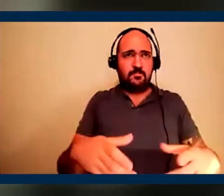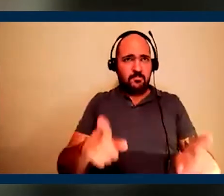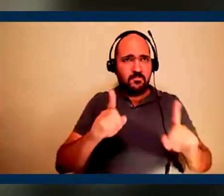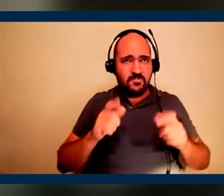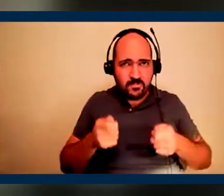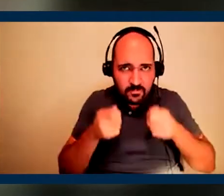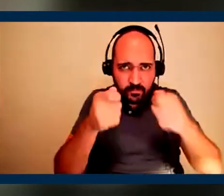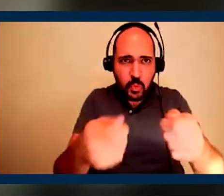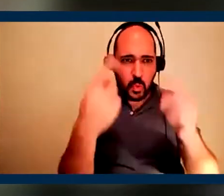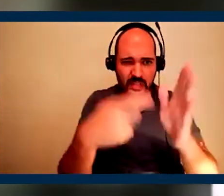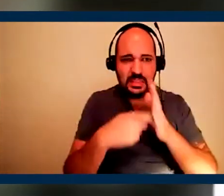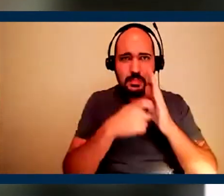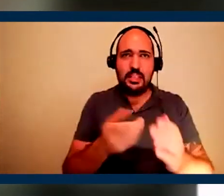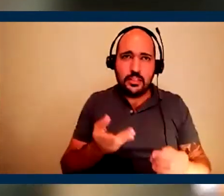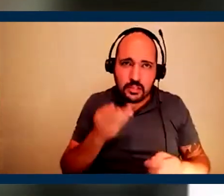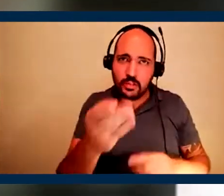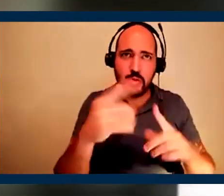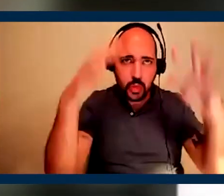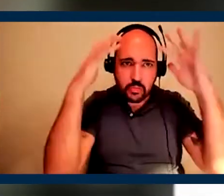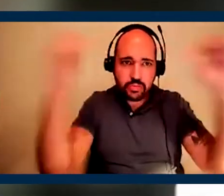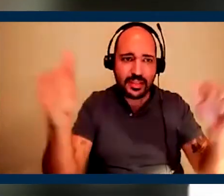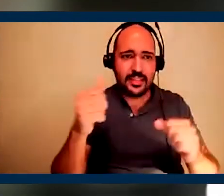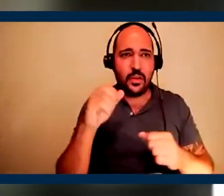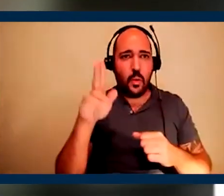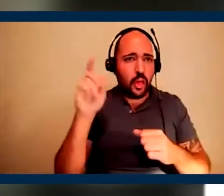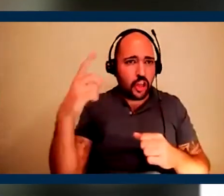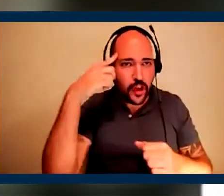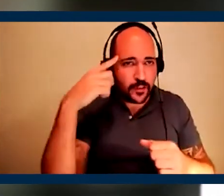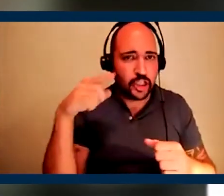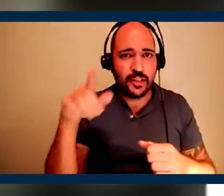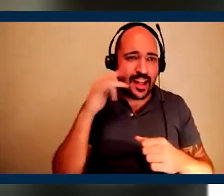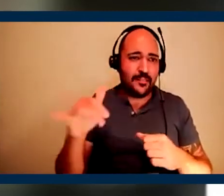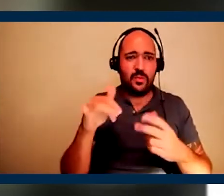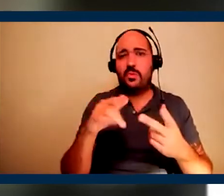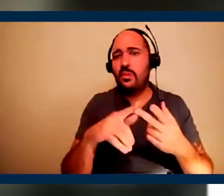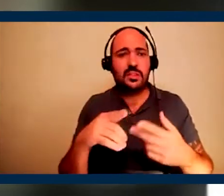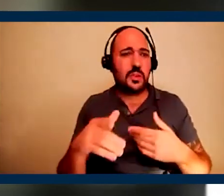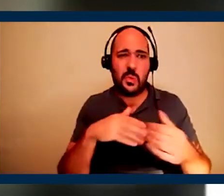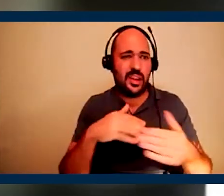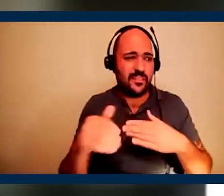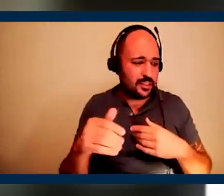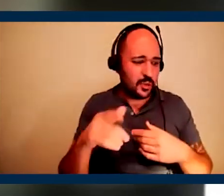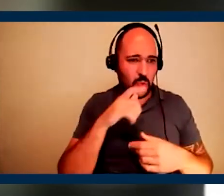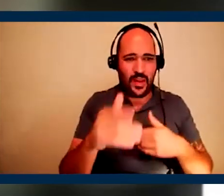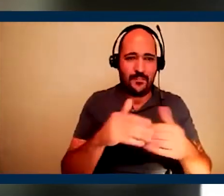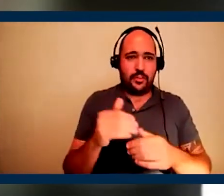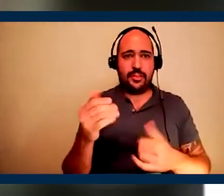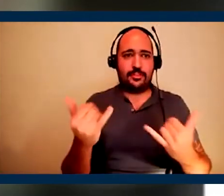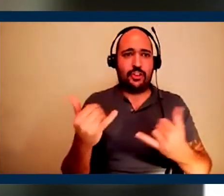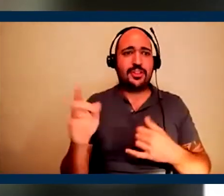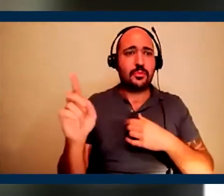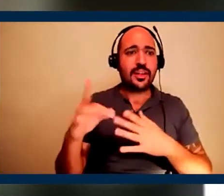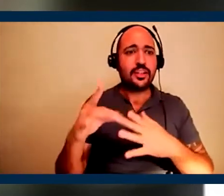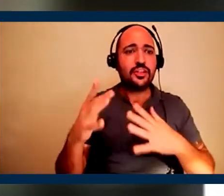hands of Joe Biden or Governor Newsom or whoever the Democratic leader is. But